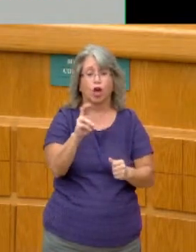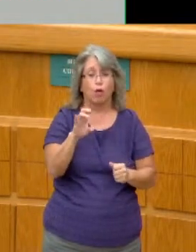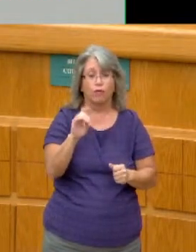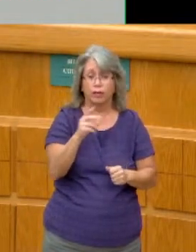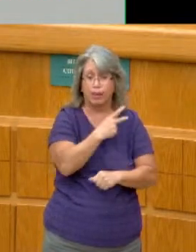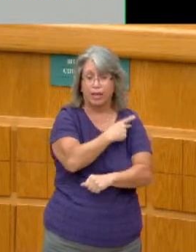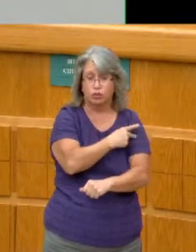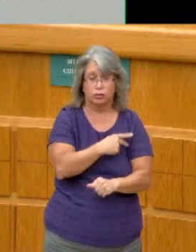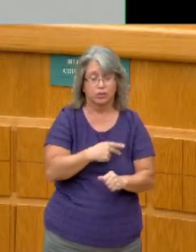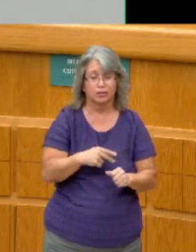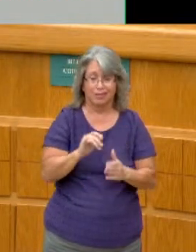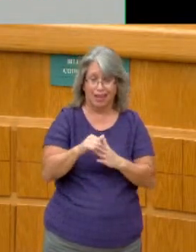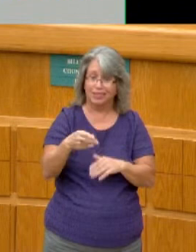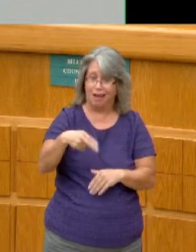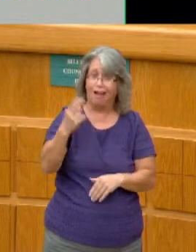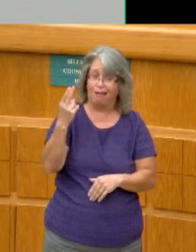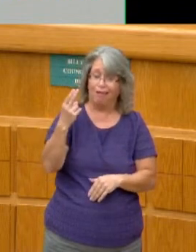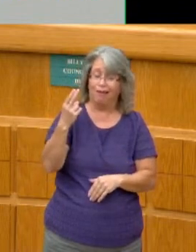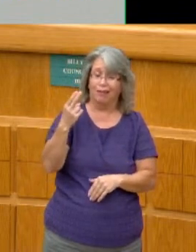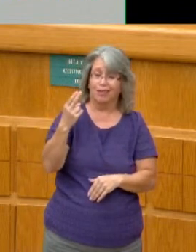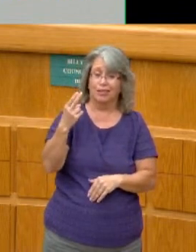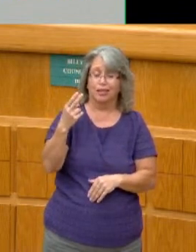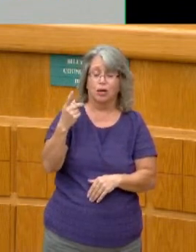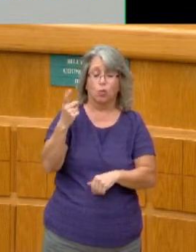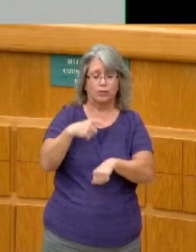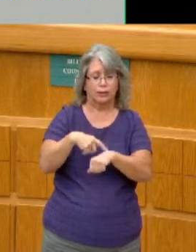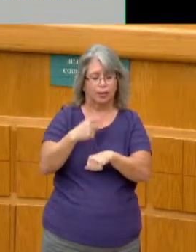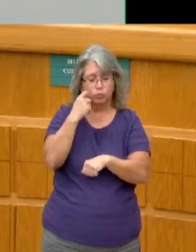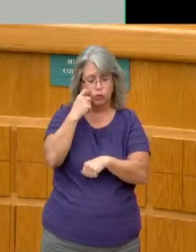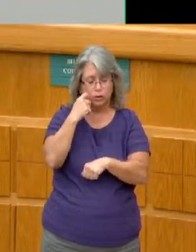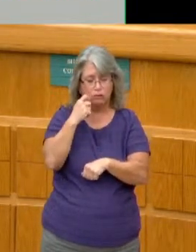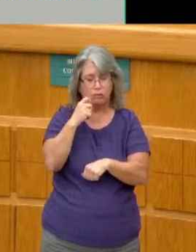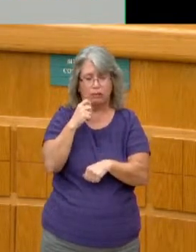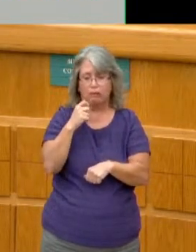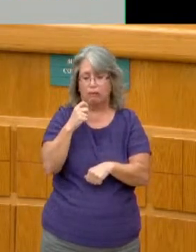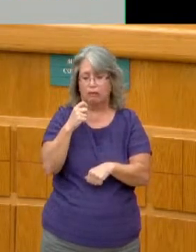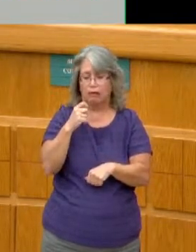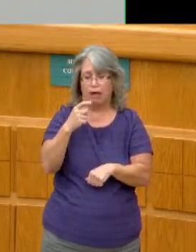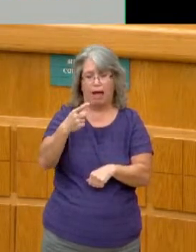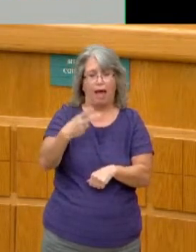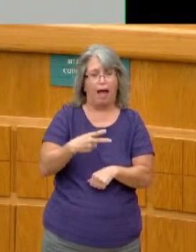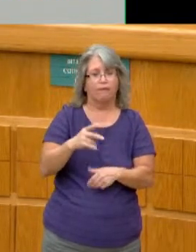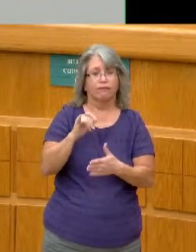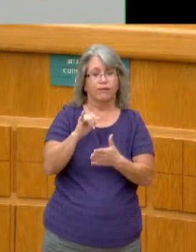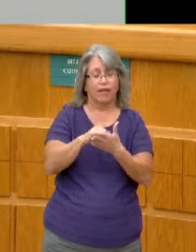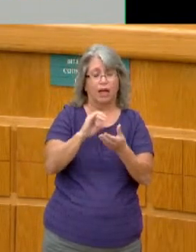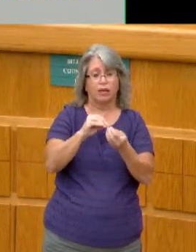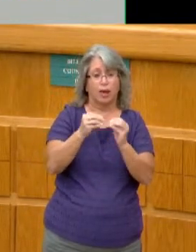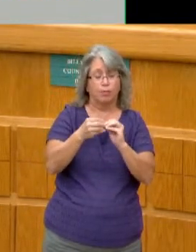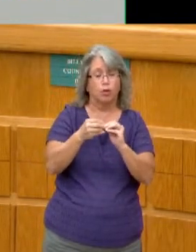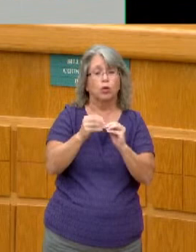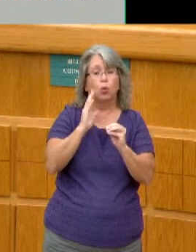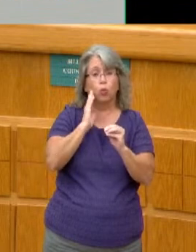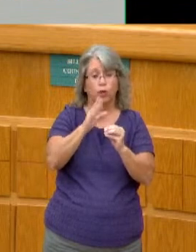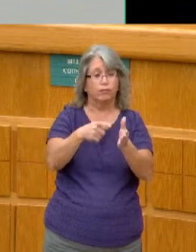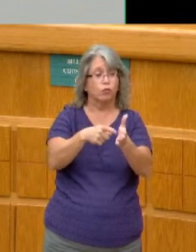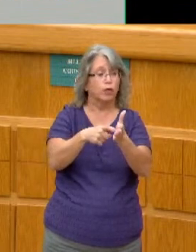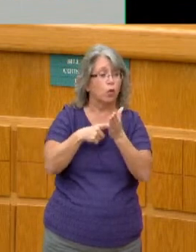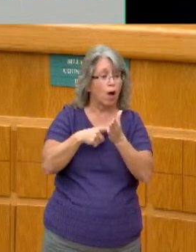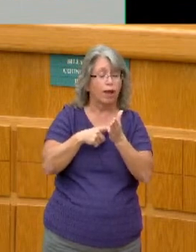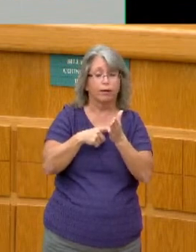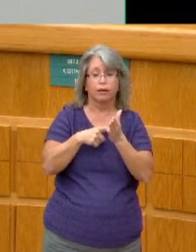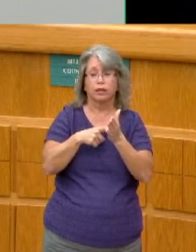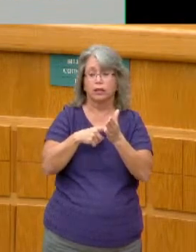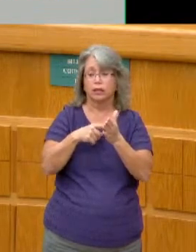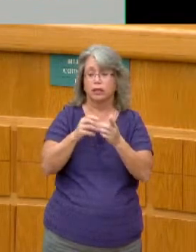time, in the not too distant past, just half of that would have triggered additional mitigation measures such as businesses rolling